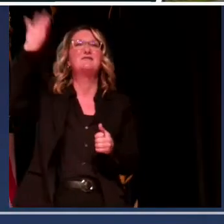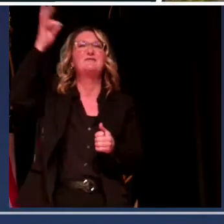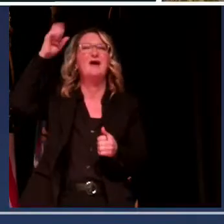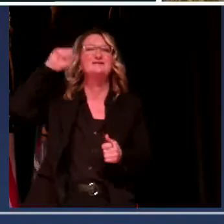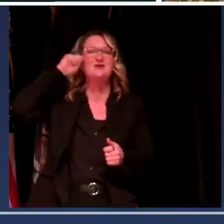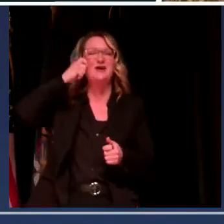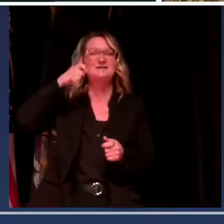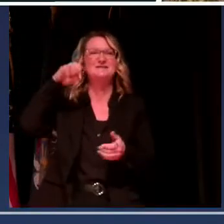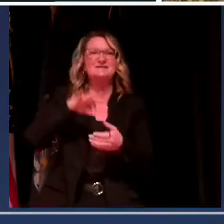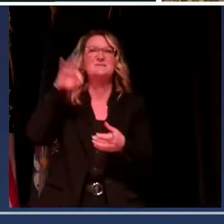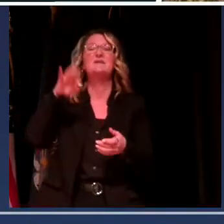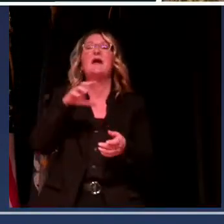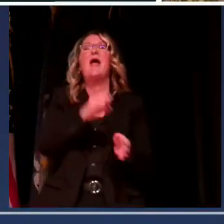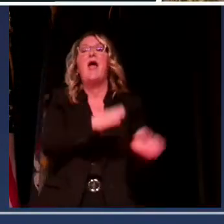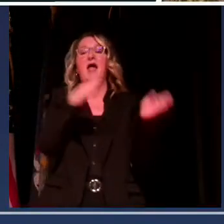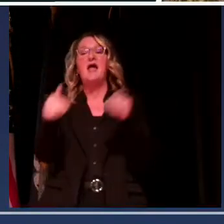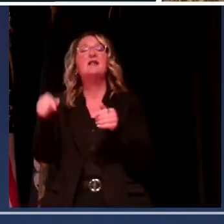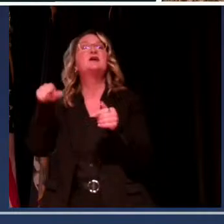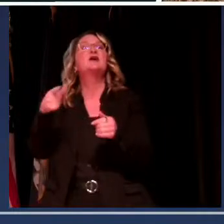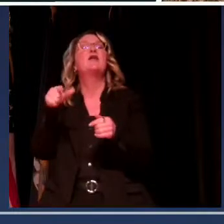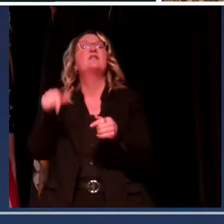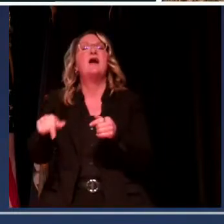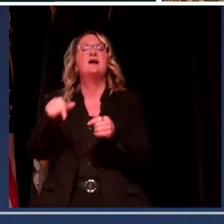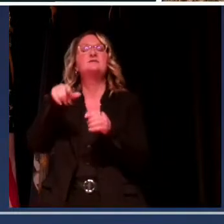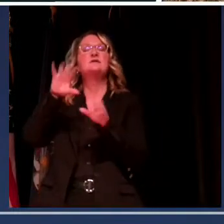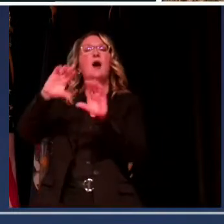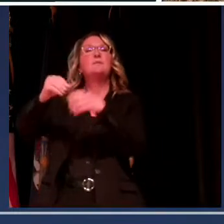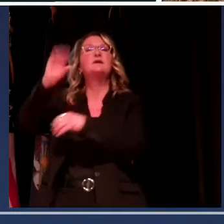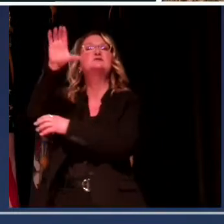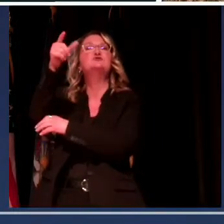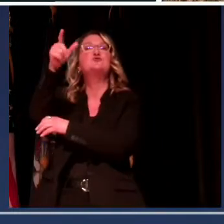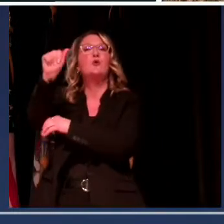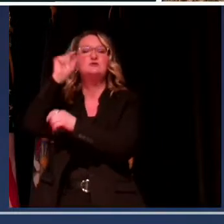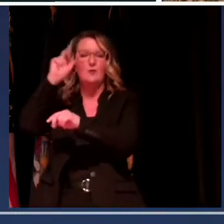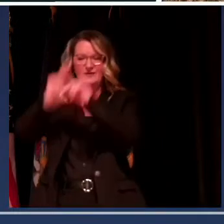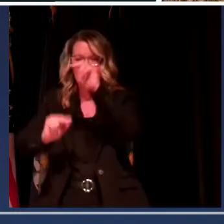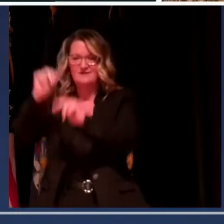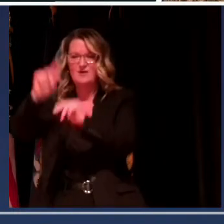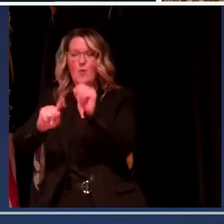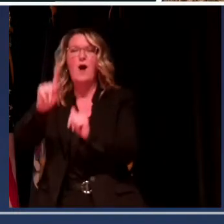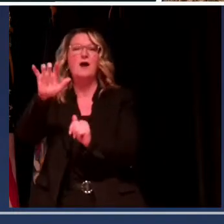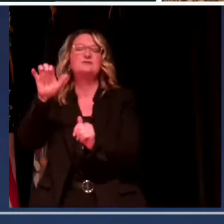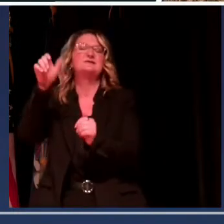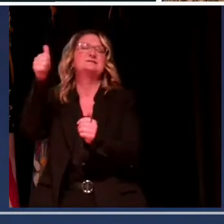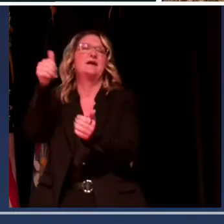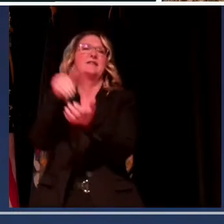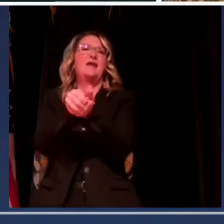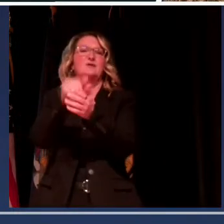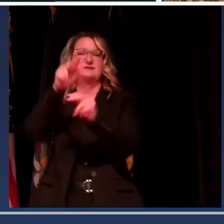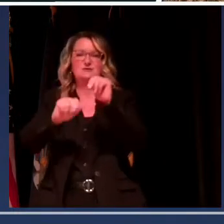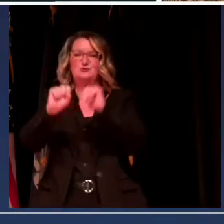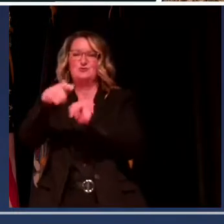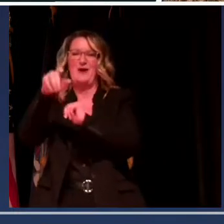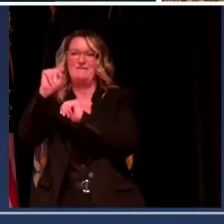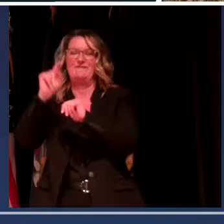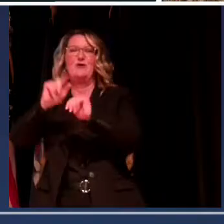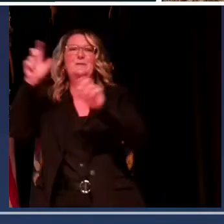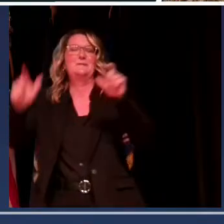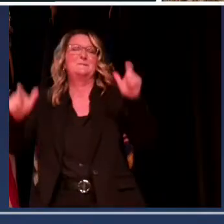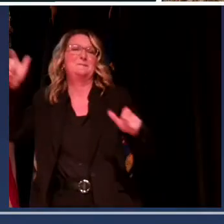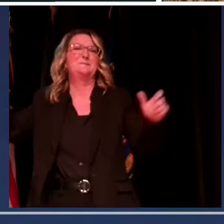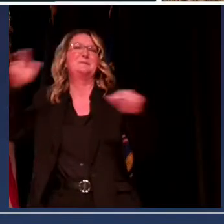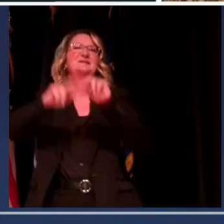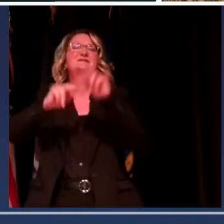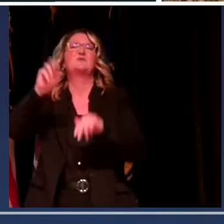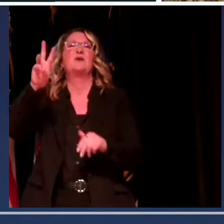Agile Cold Storage of Georgia will invest $46 million to construct a 110,000 square foot facility in West Seneca, meeting the needs